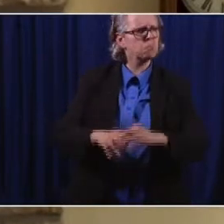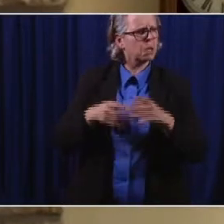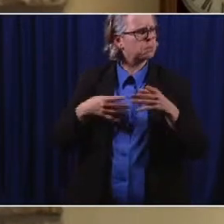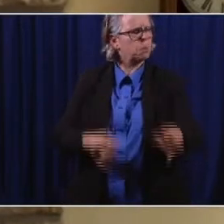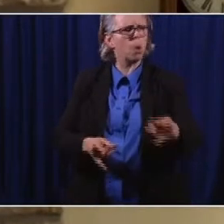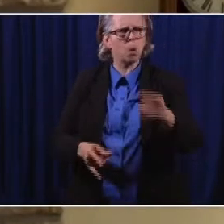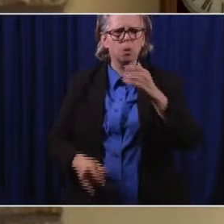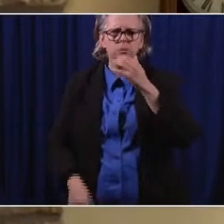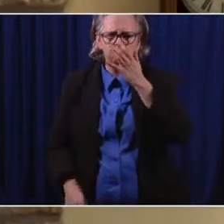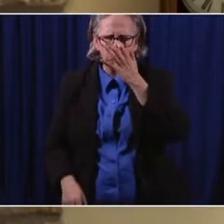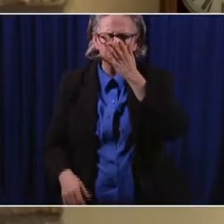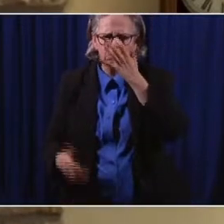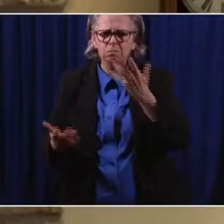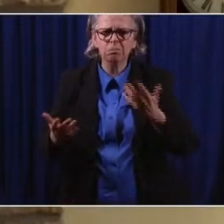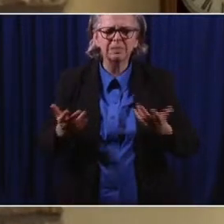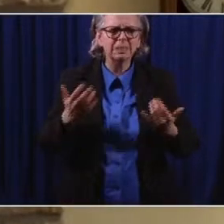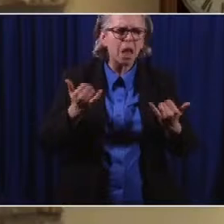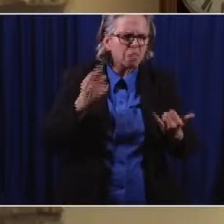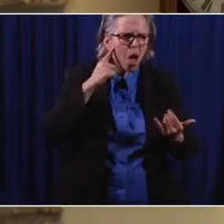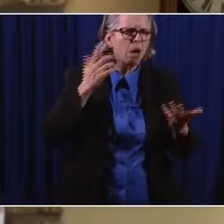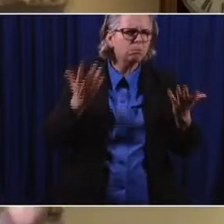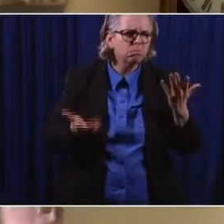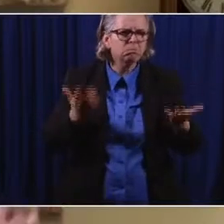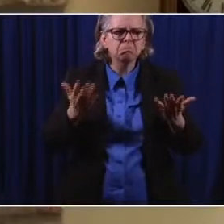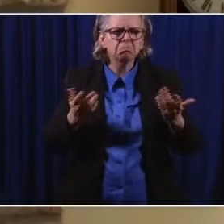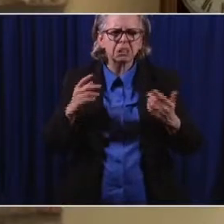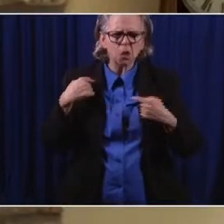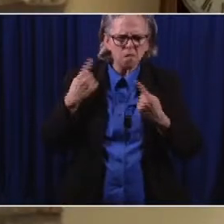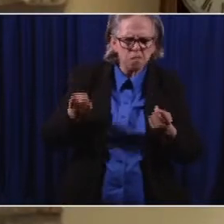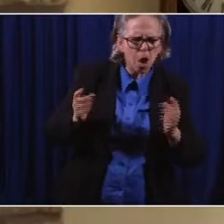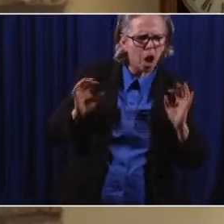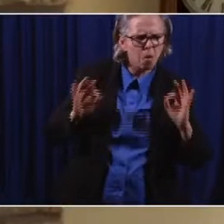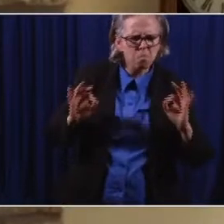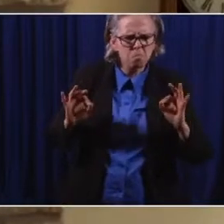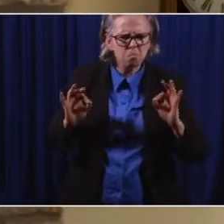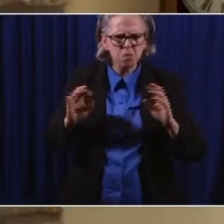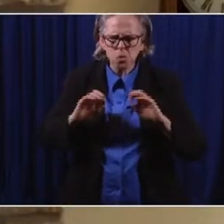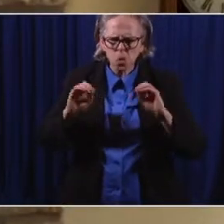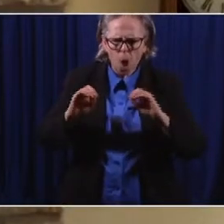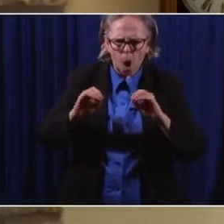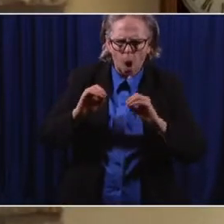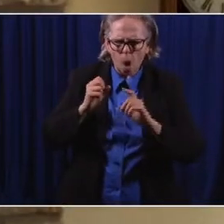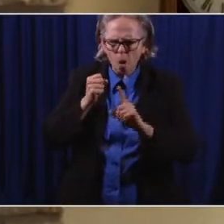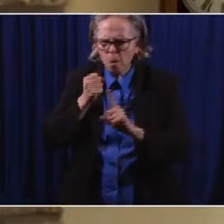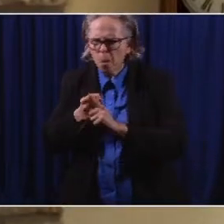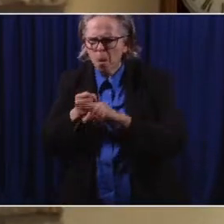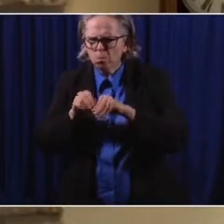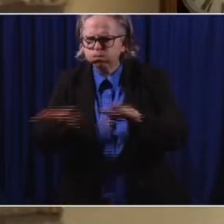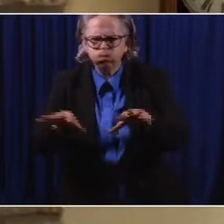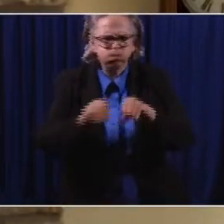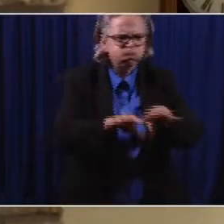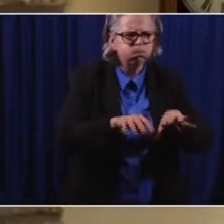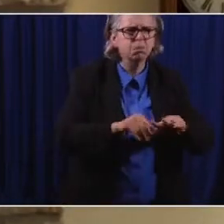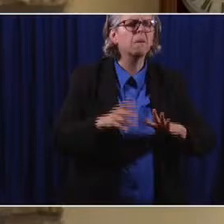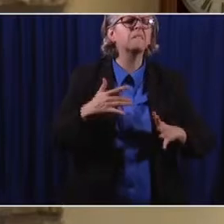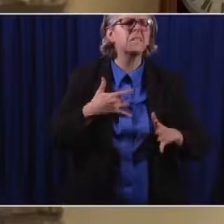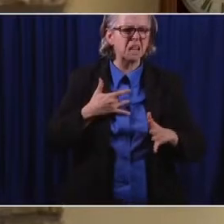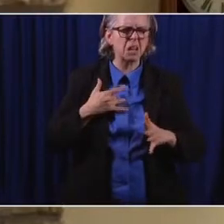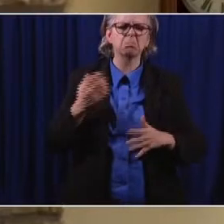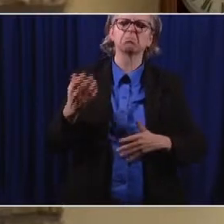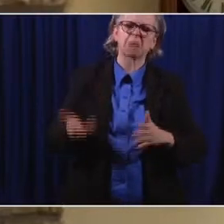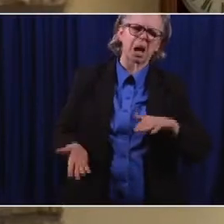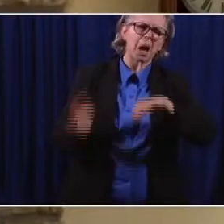that doubling that, spreading it out all over the stadium would still allow enough room.